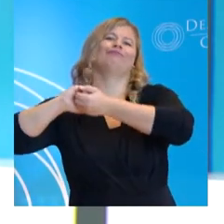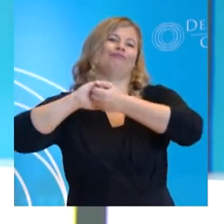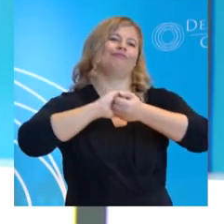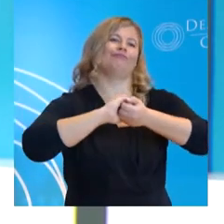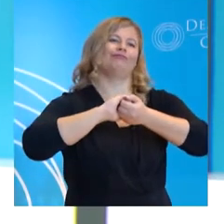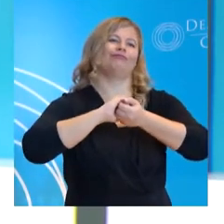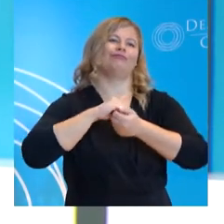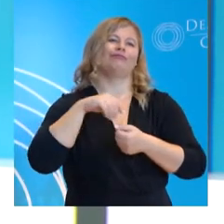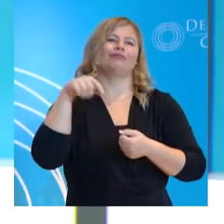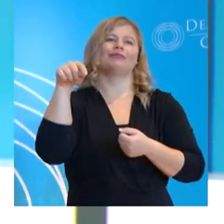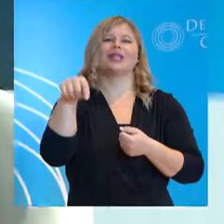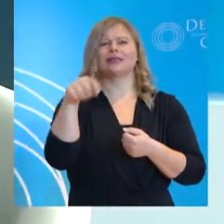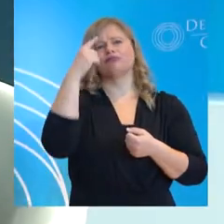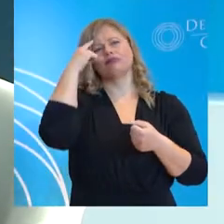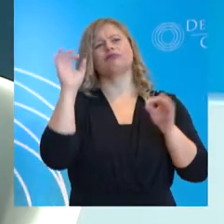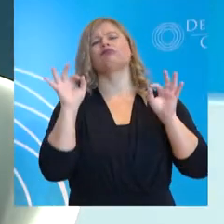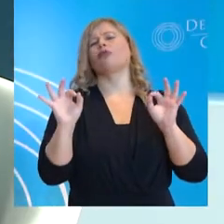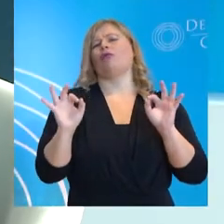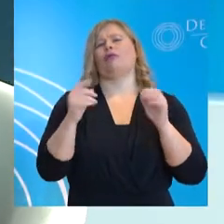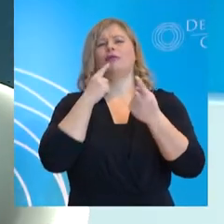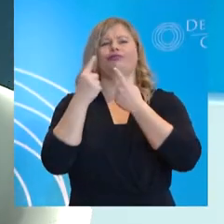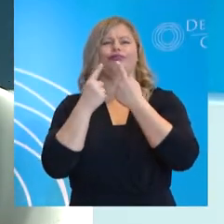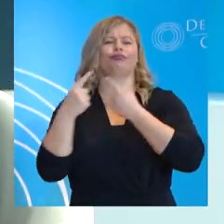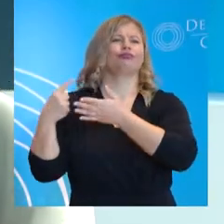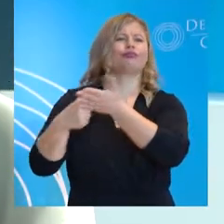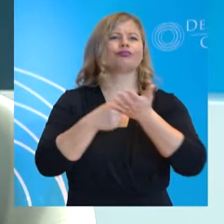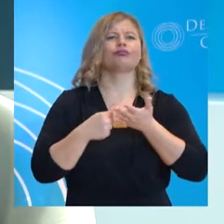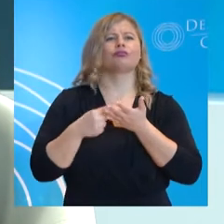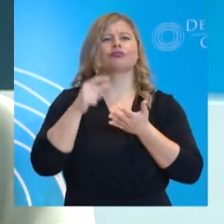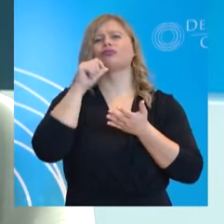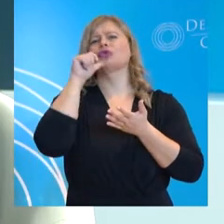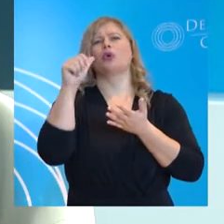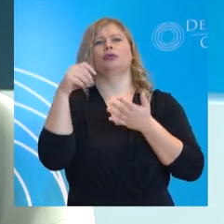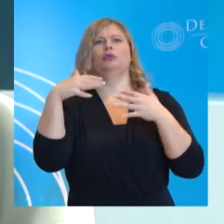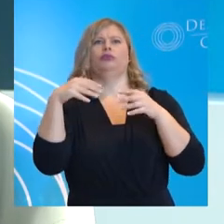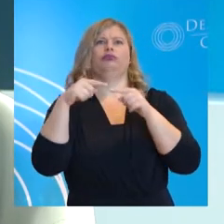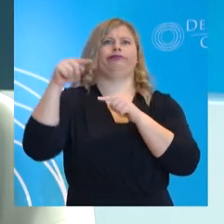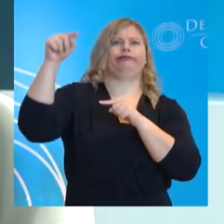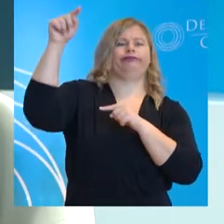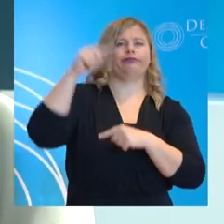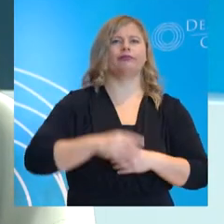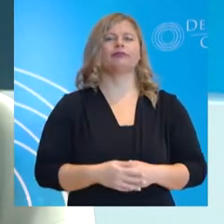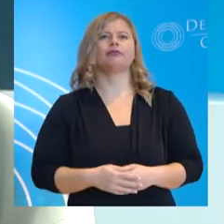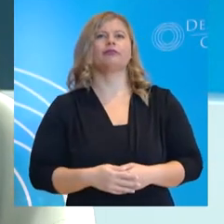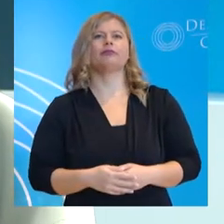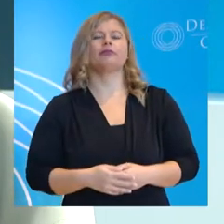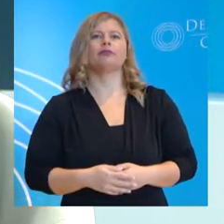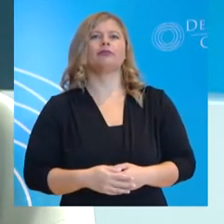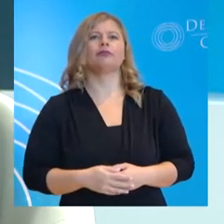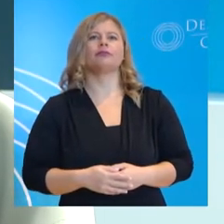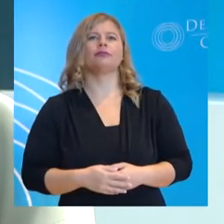about complementary initiatives. So, I mean, would you regard this as NATO not being quite as brain